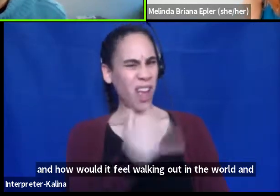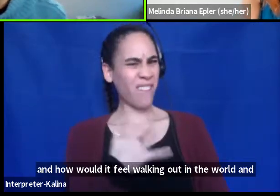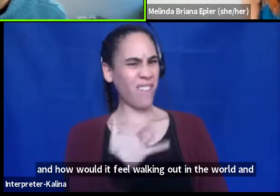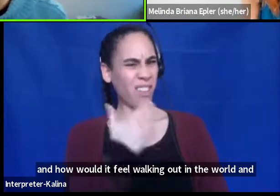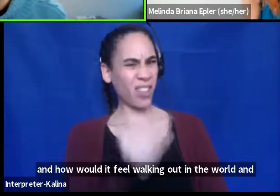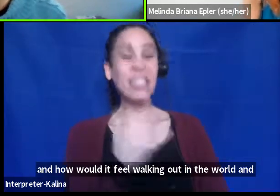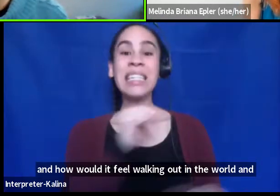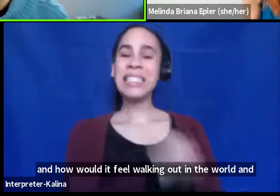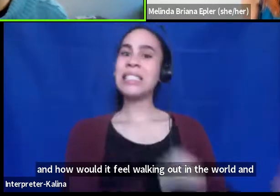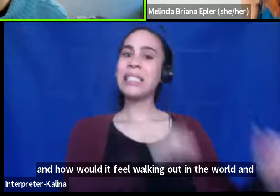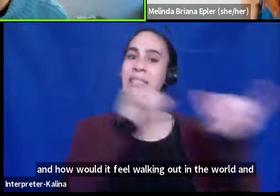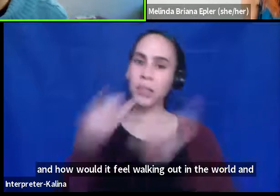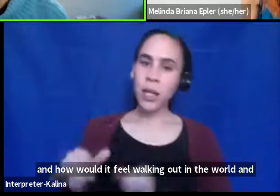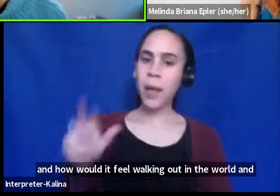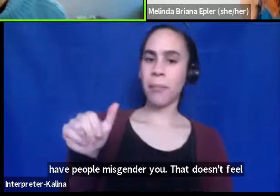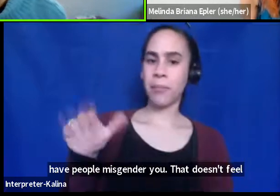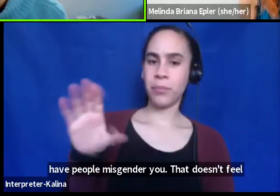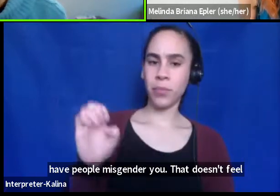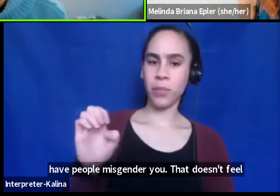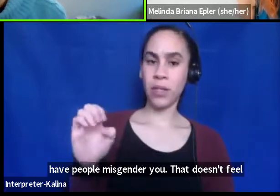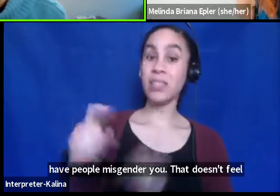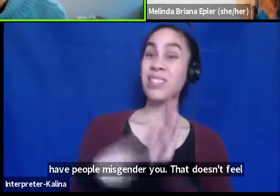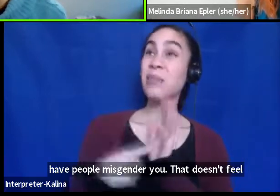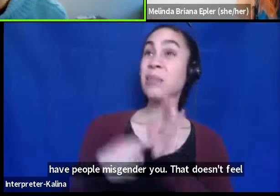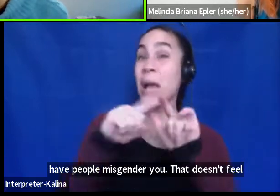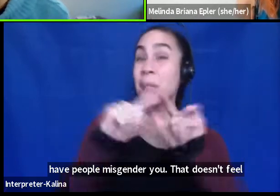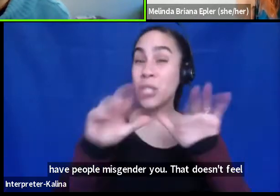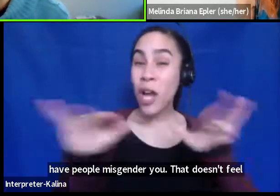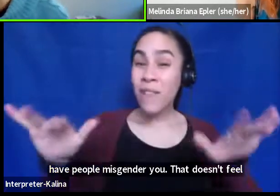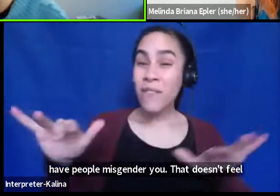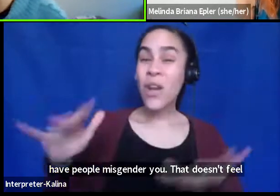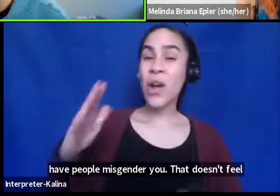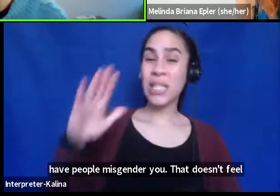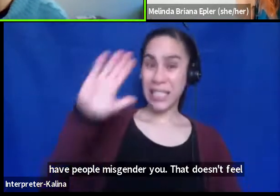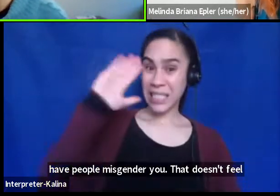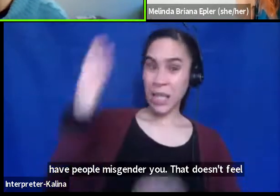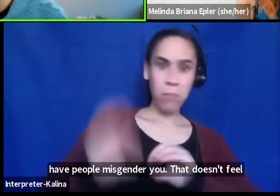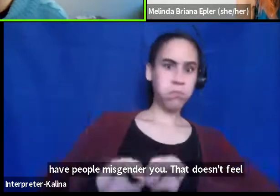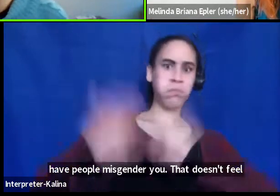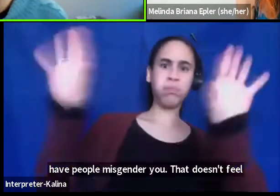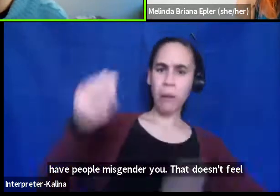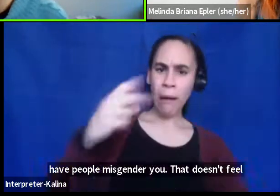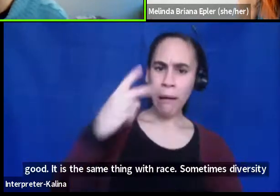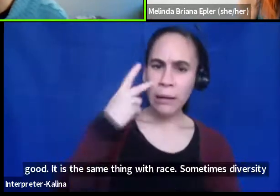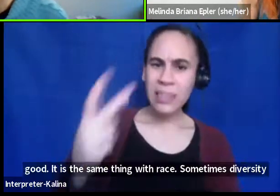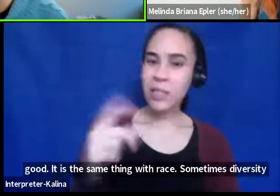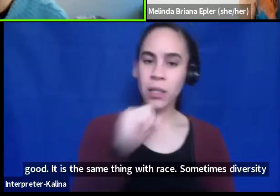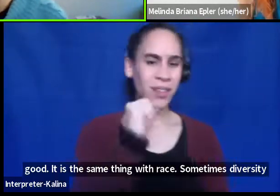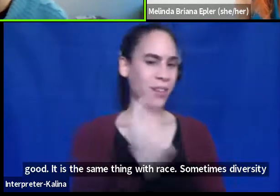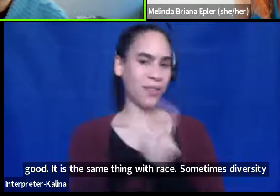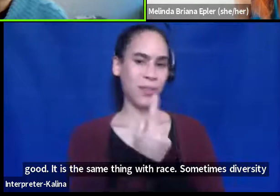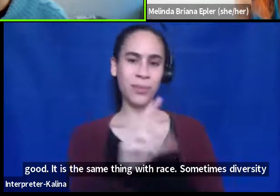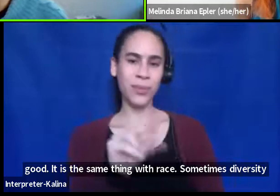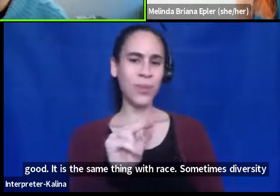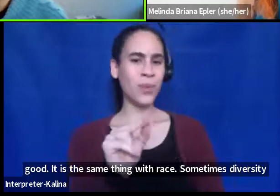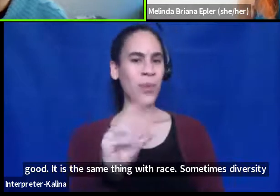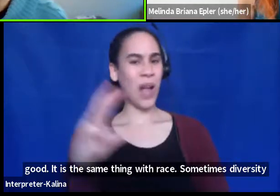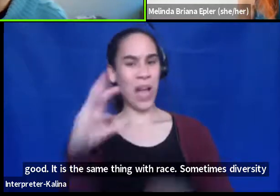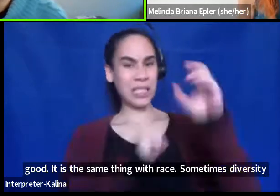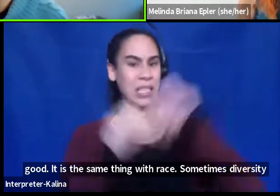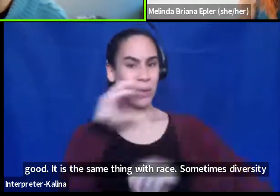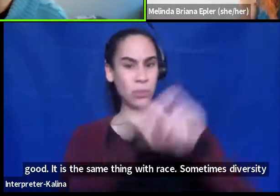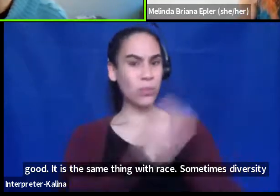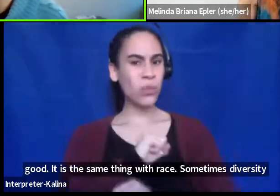and sometimes diversity seems like it might be visible, but it's not always. And I think that the assumptions are